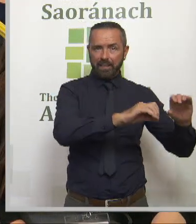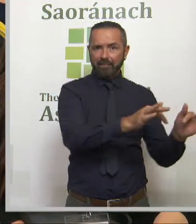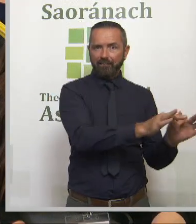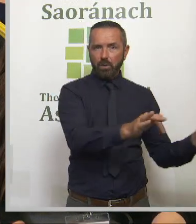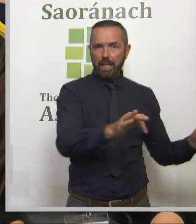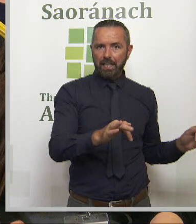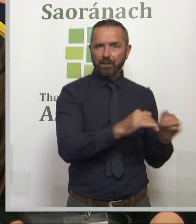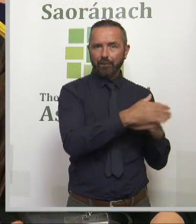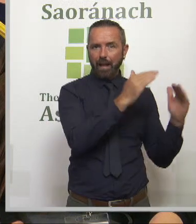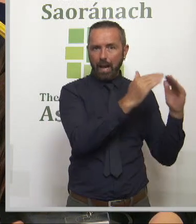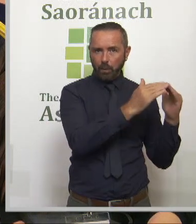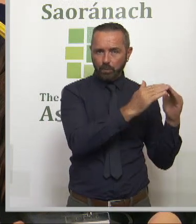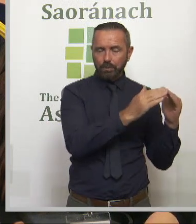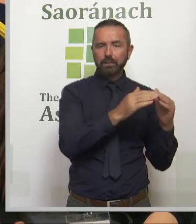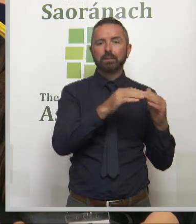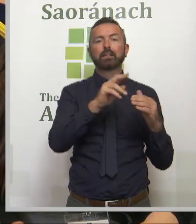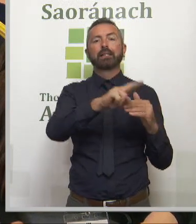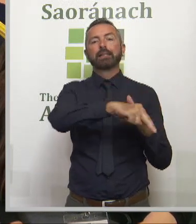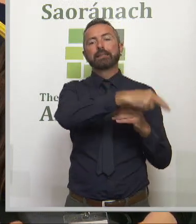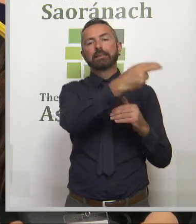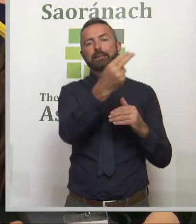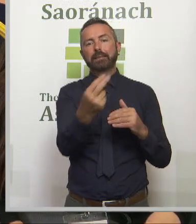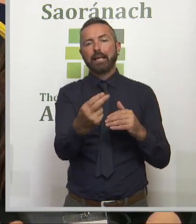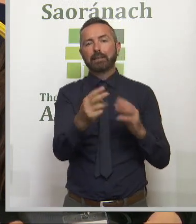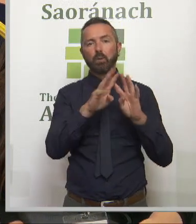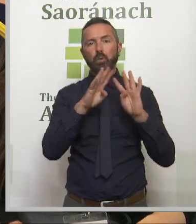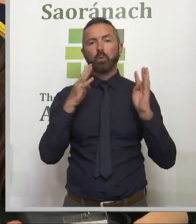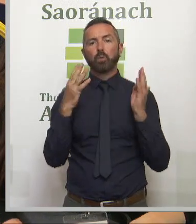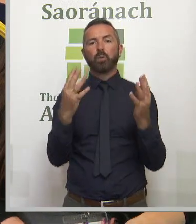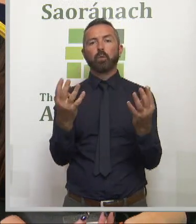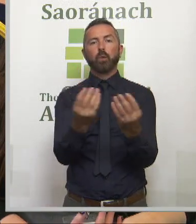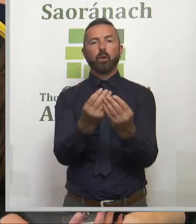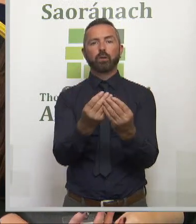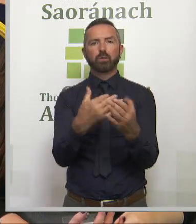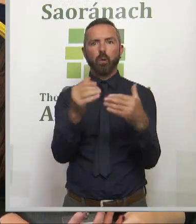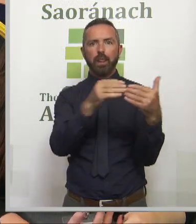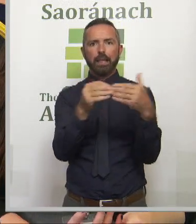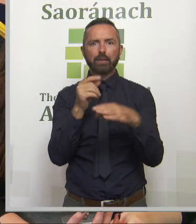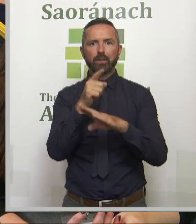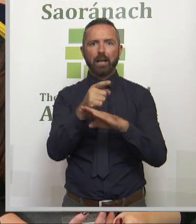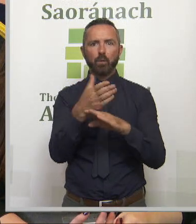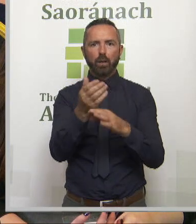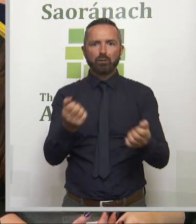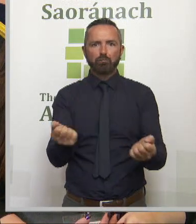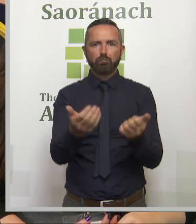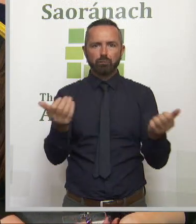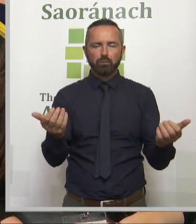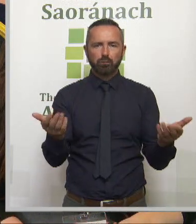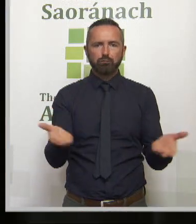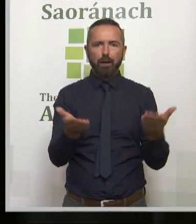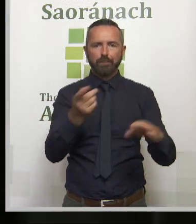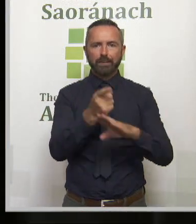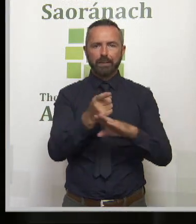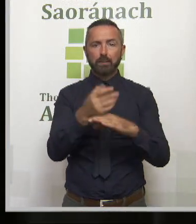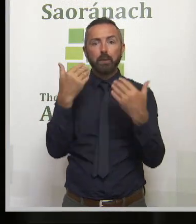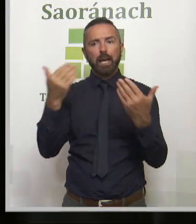of taxonomy and species, and then the next layer then on top of that, looking at causes and so on, drivers. But we're now going to go on and we're